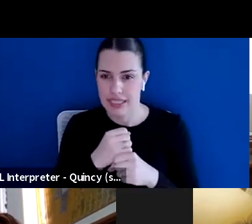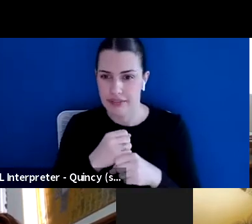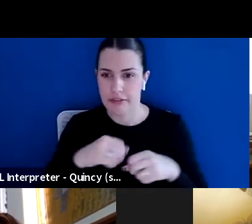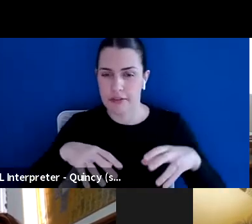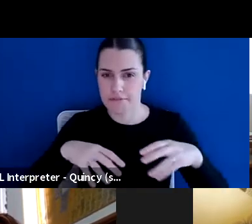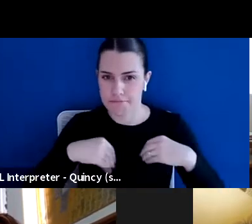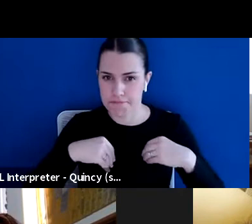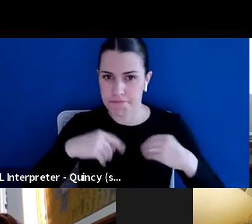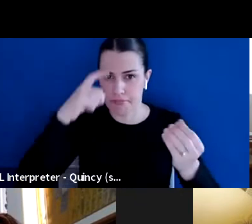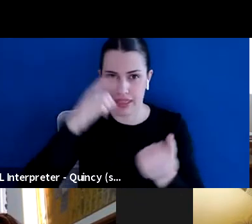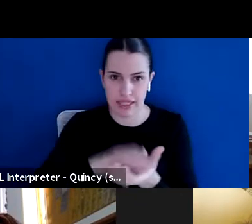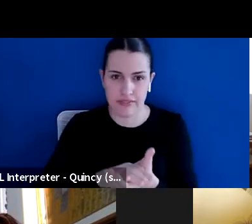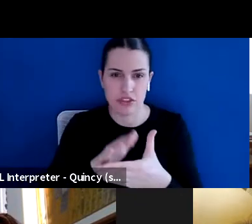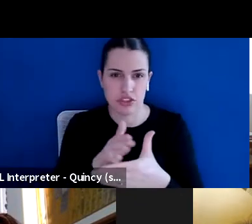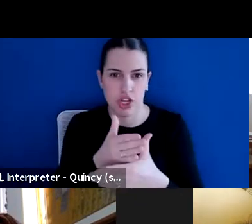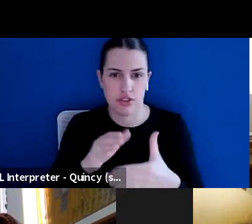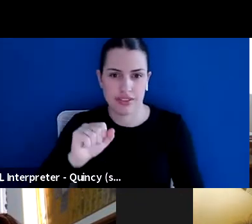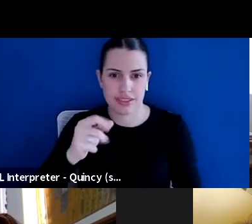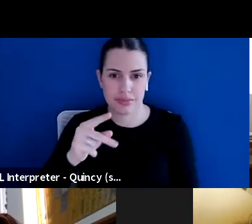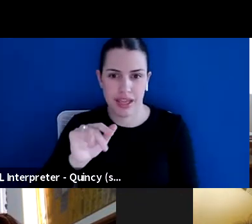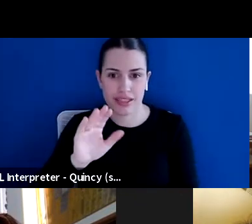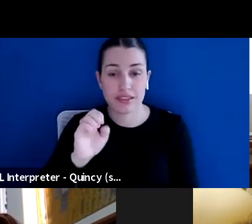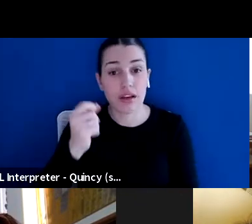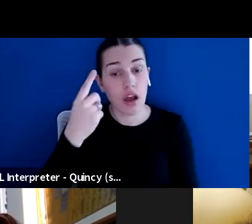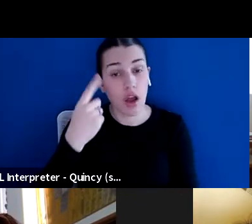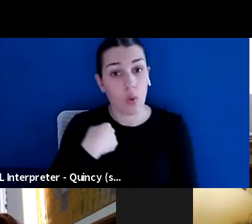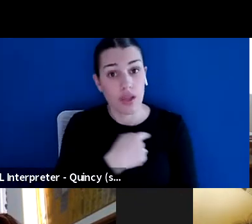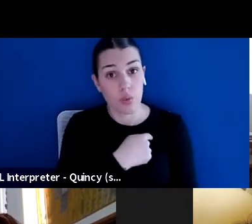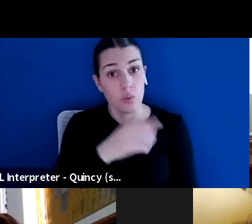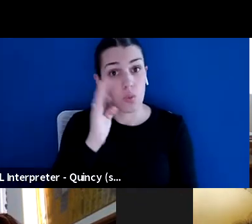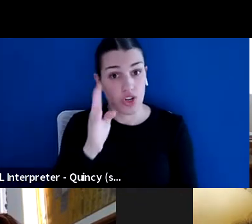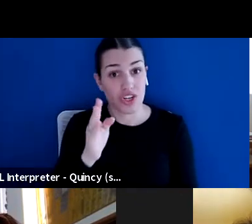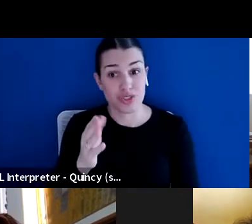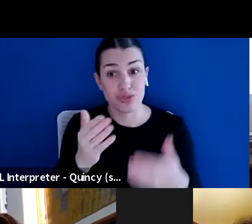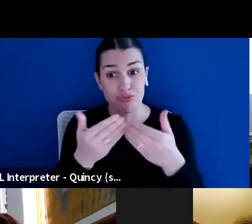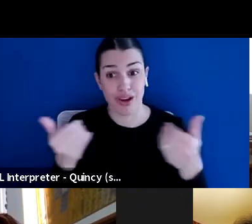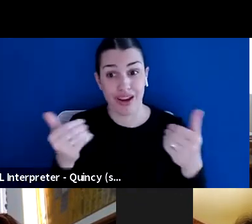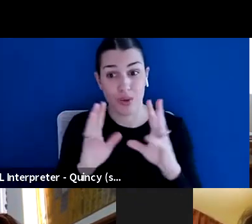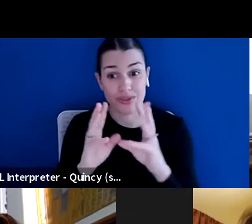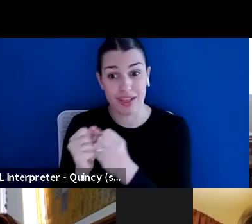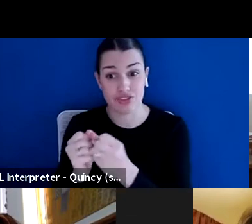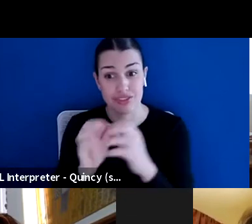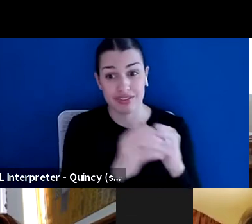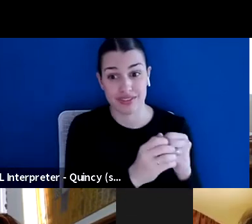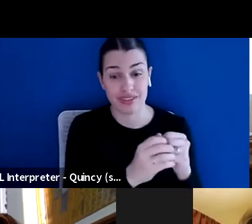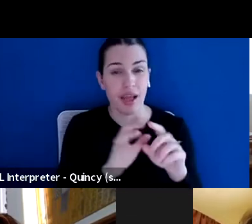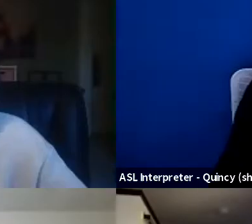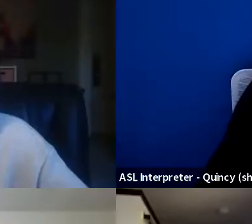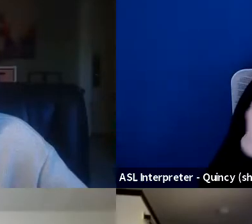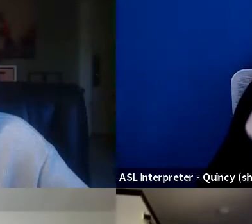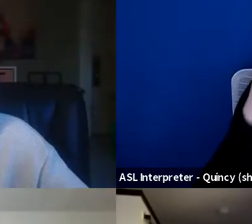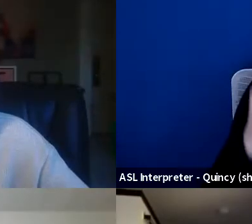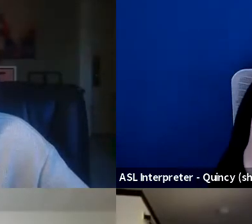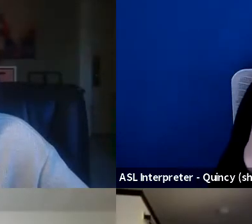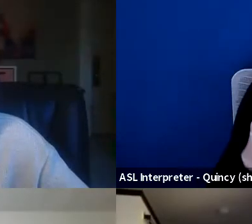space. We were going to do breakout sessions, but because our other facilitator couldn't make it, we'll be kind of doing more larger